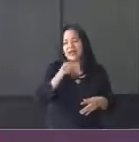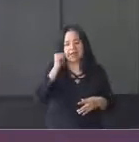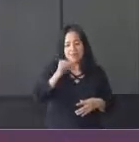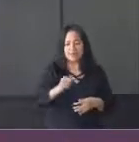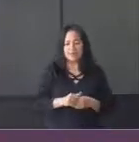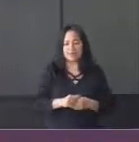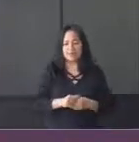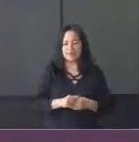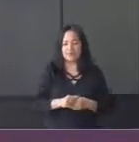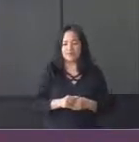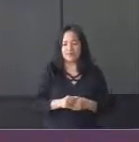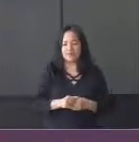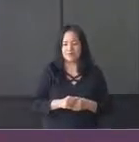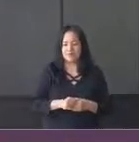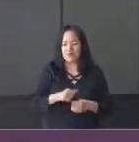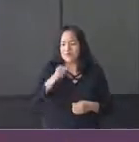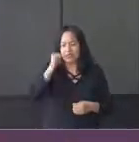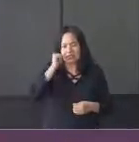contribute